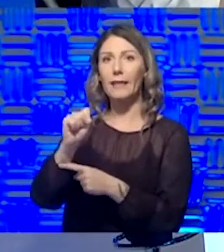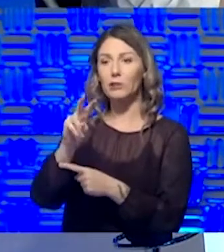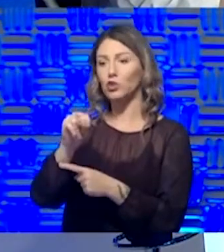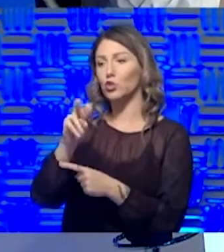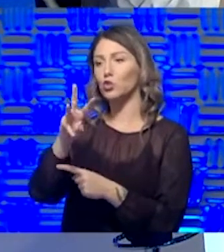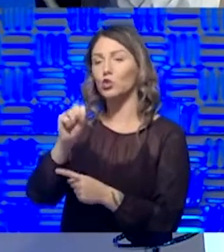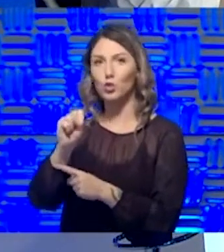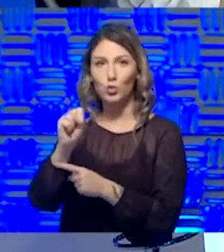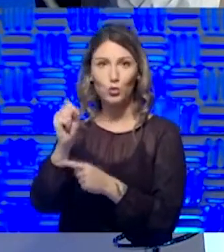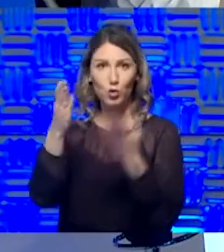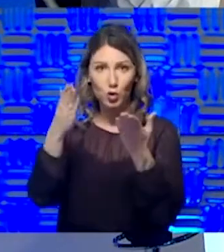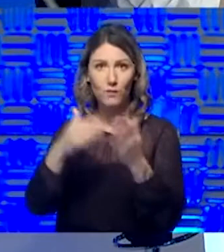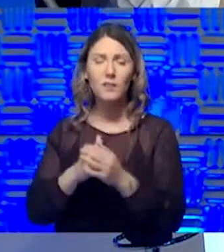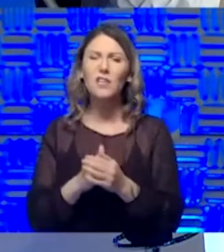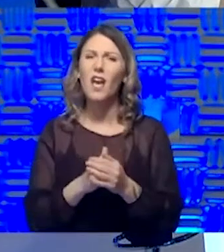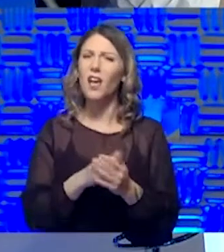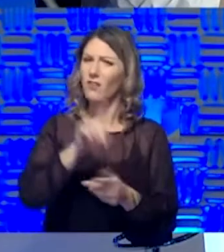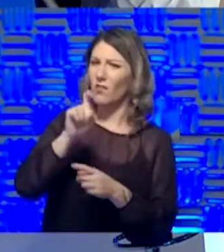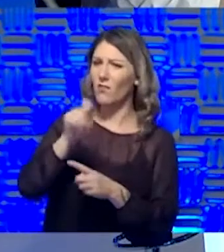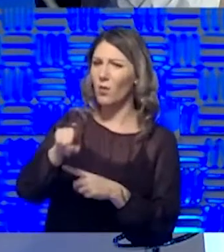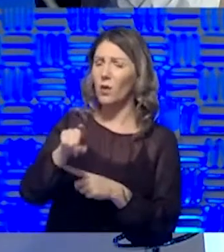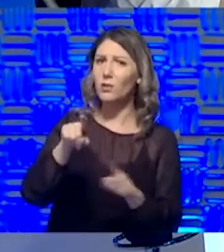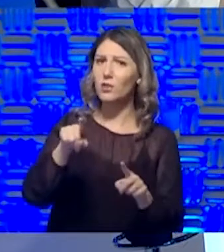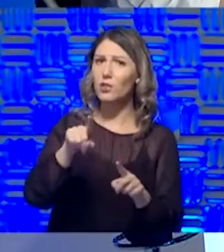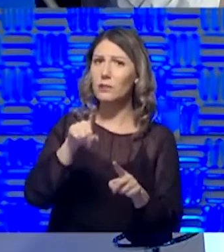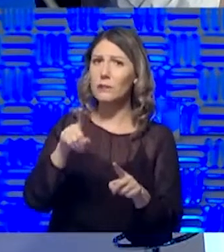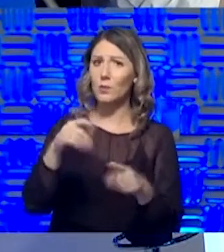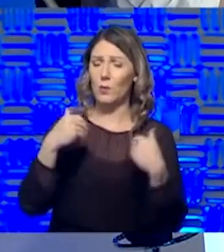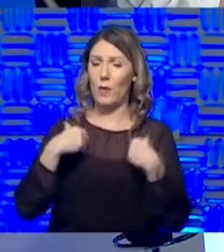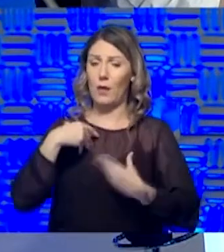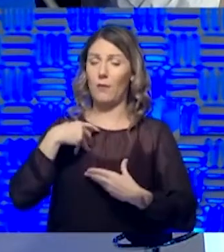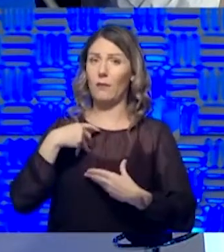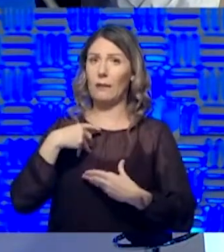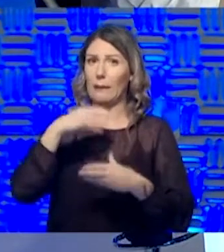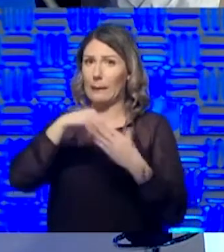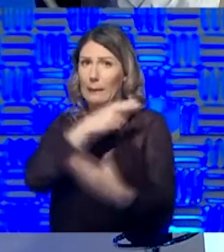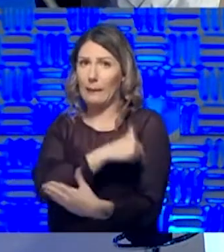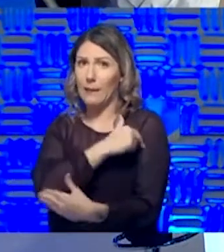about testing. So, where are you guys? I know you guys have in-house testing now.